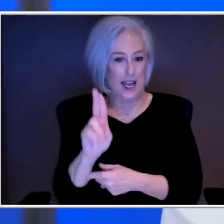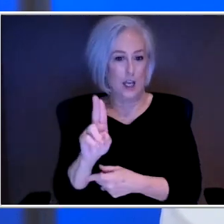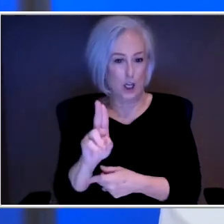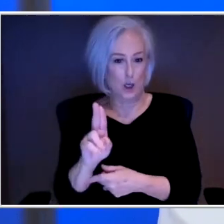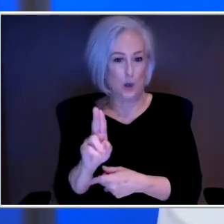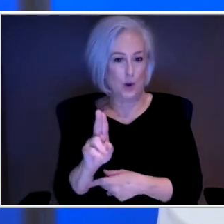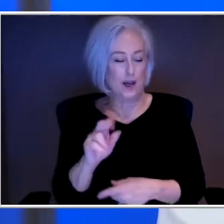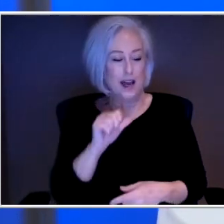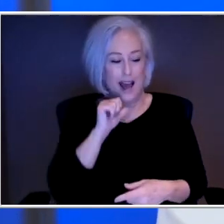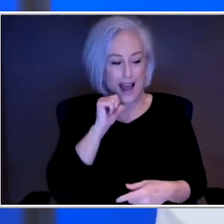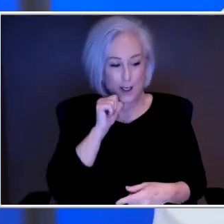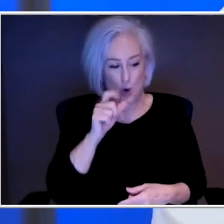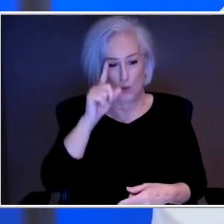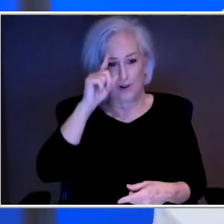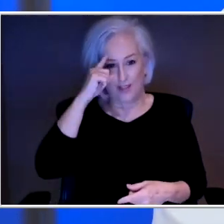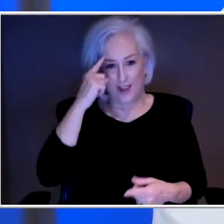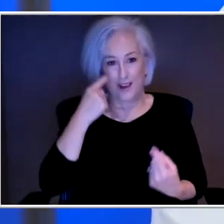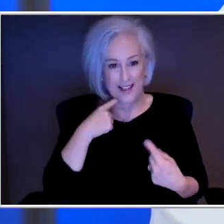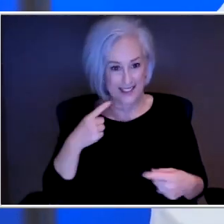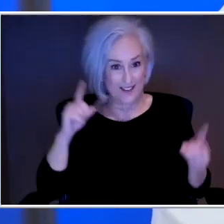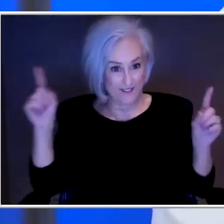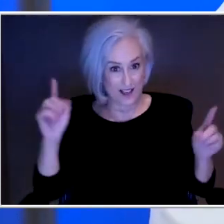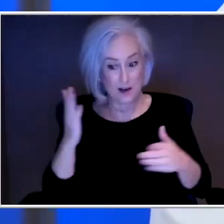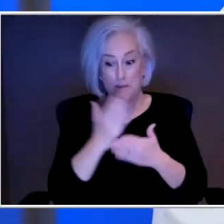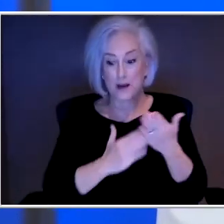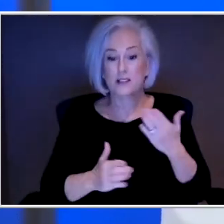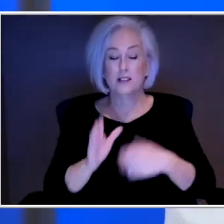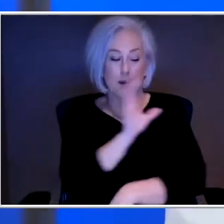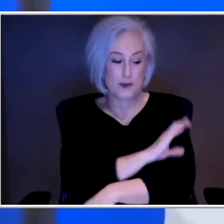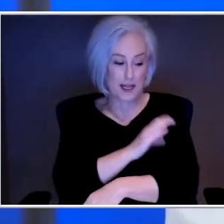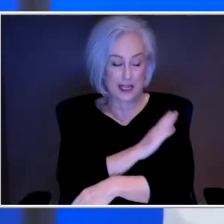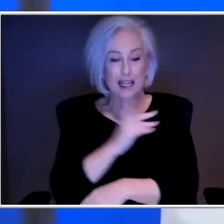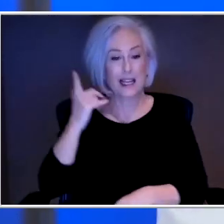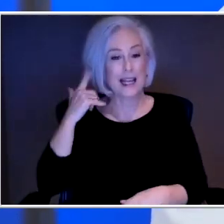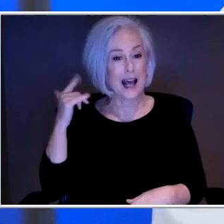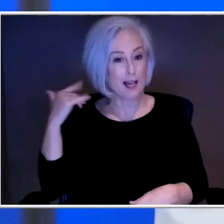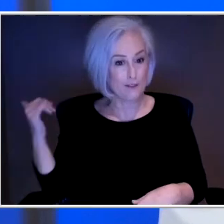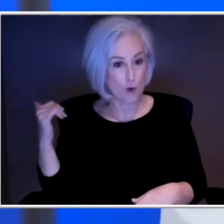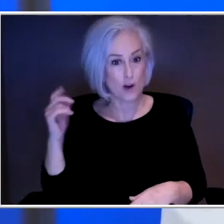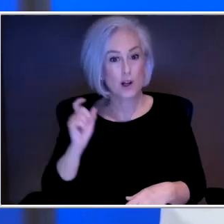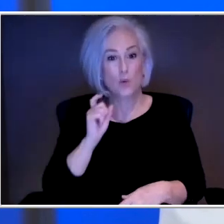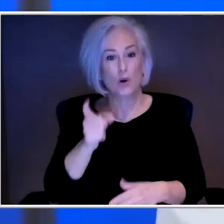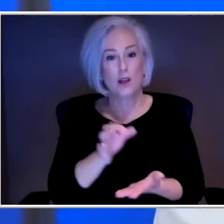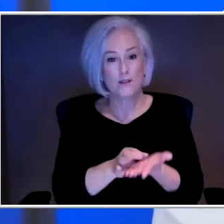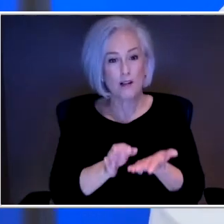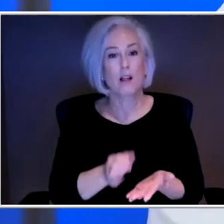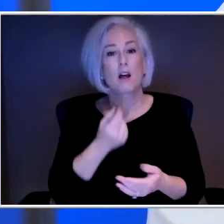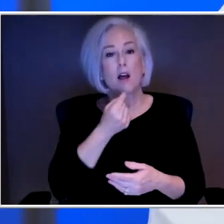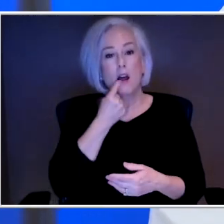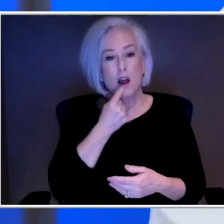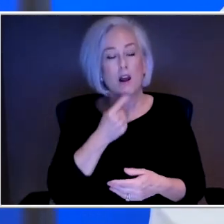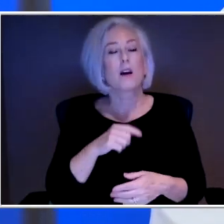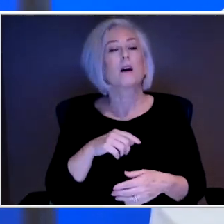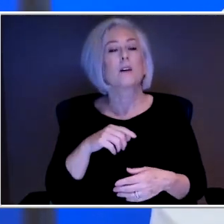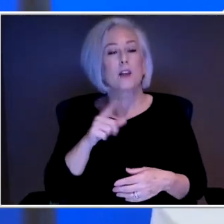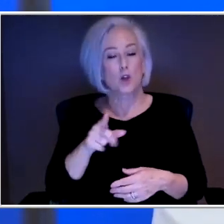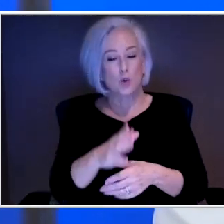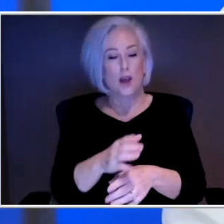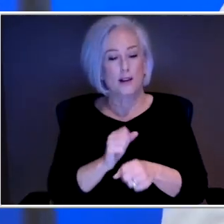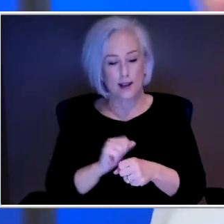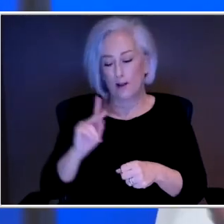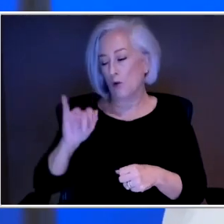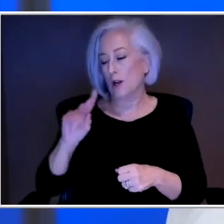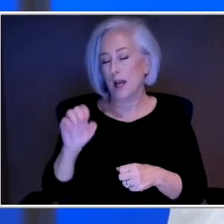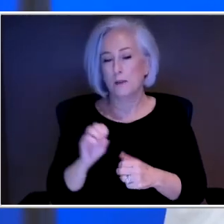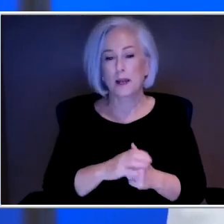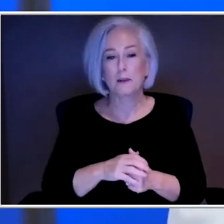is very effective, but there are clinics, especially in California, that will prescribe oral lozenges, or there's actually a tablet of ketamine that you can get. And so